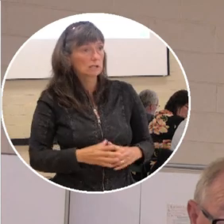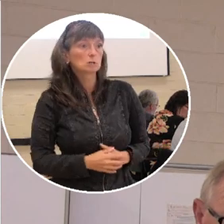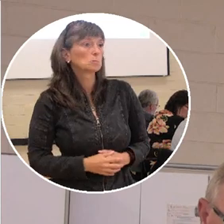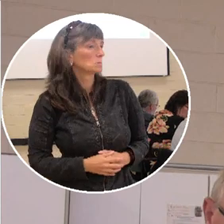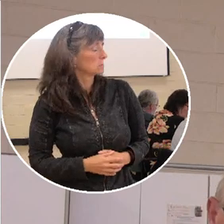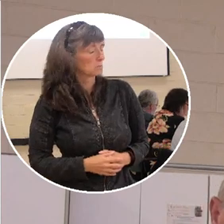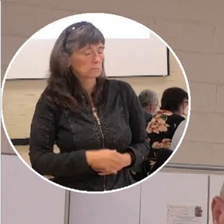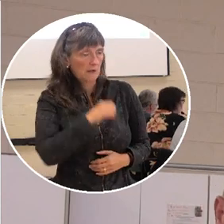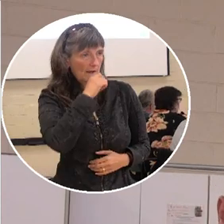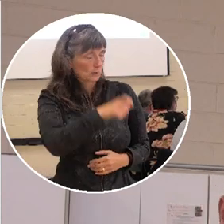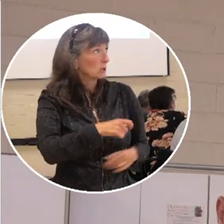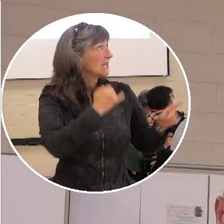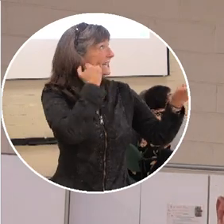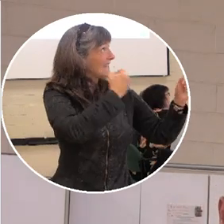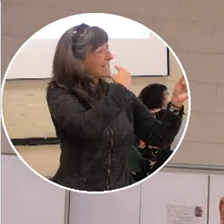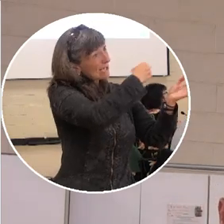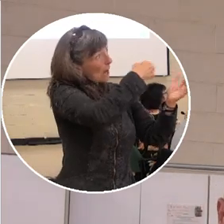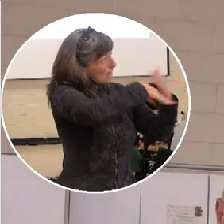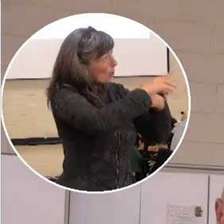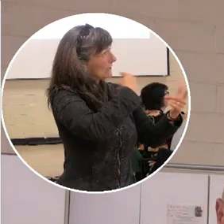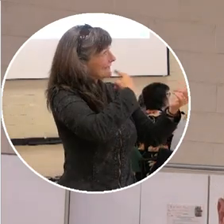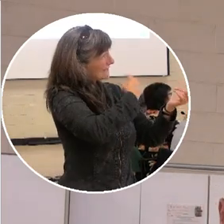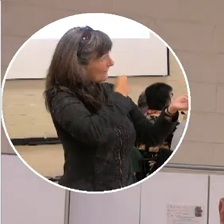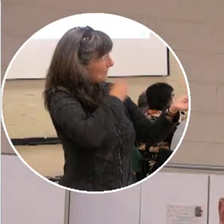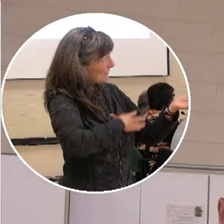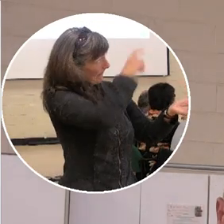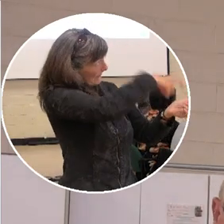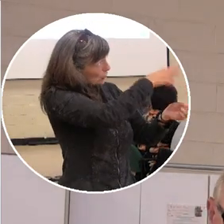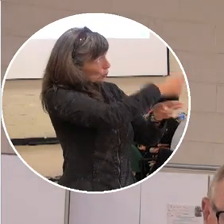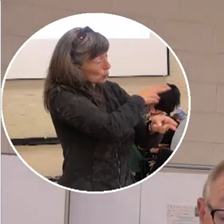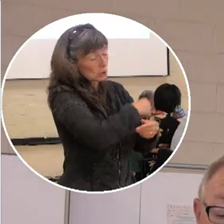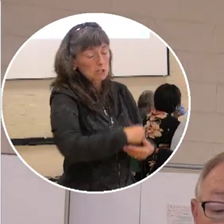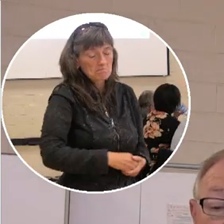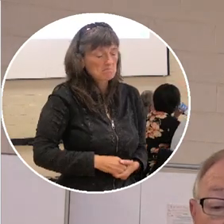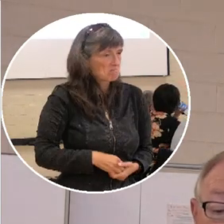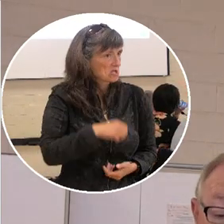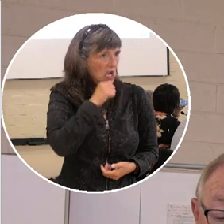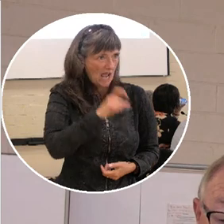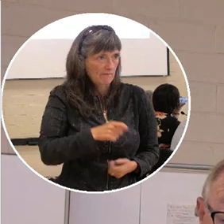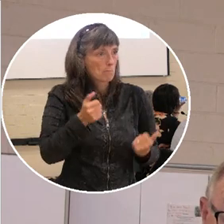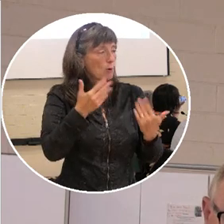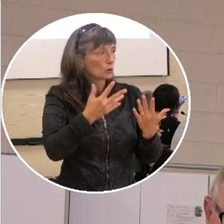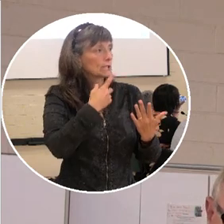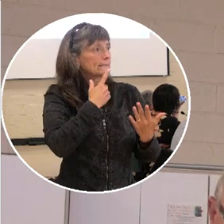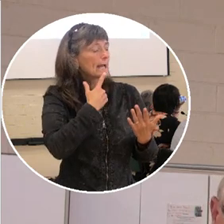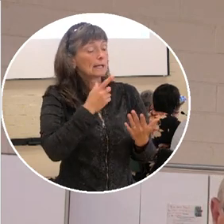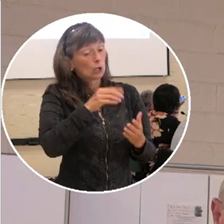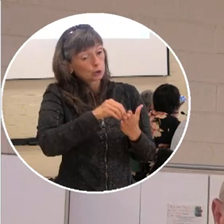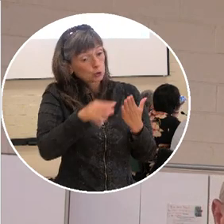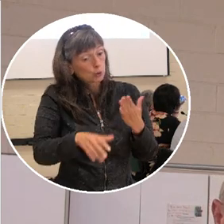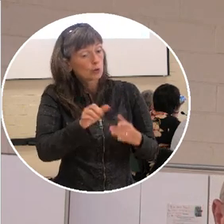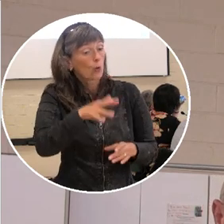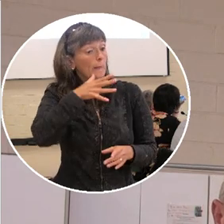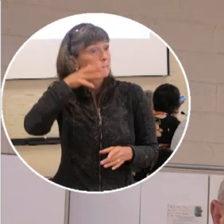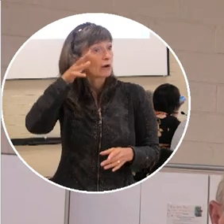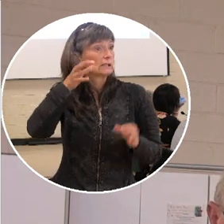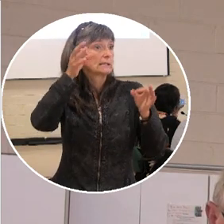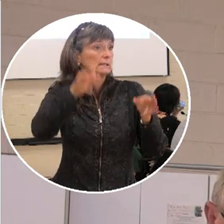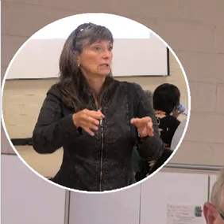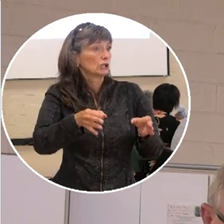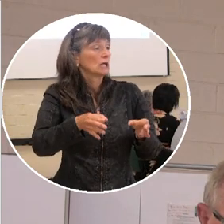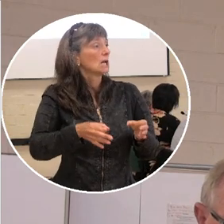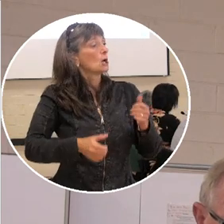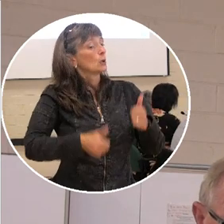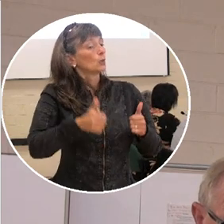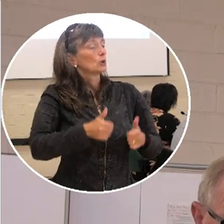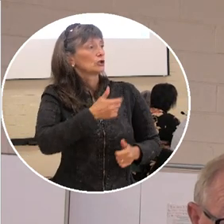records. The updated student records policy supports students who wish to use a preferred name versus